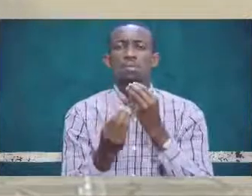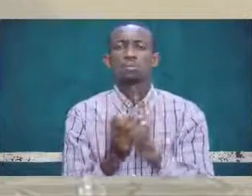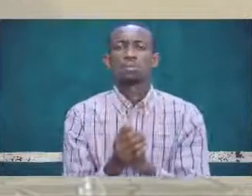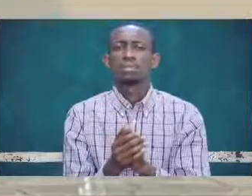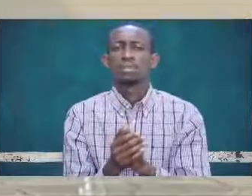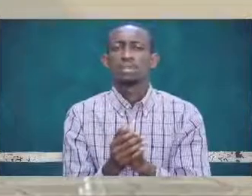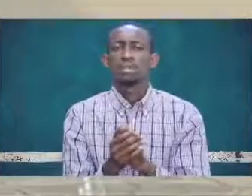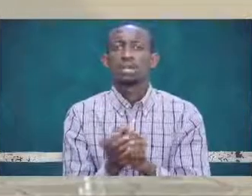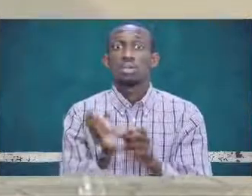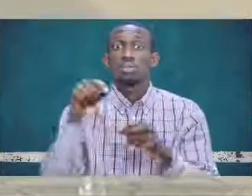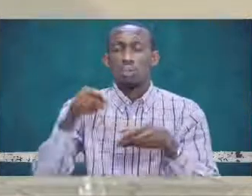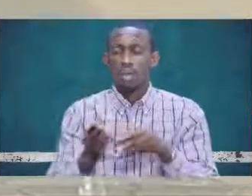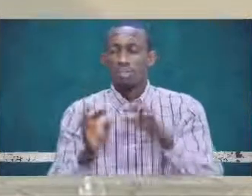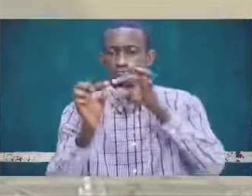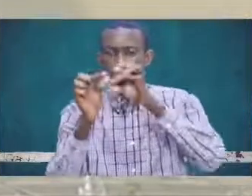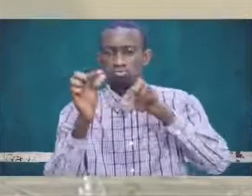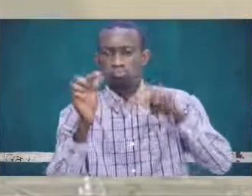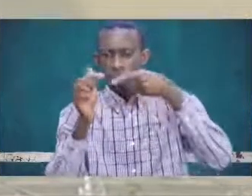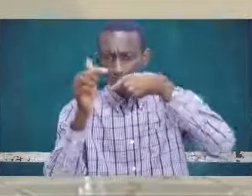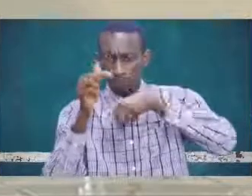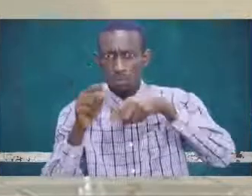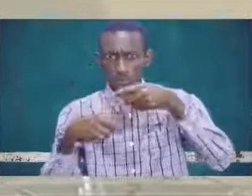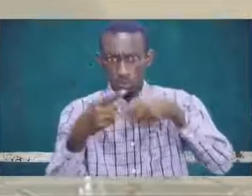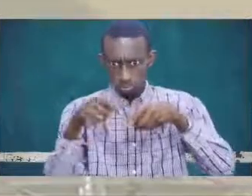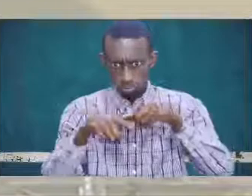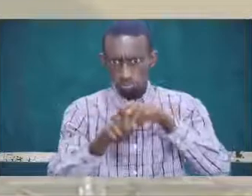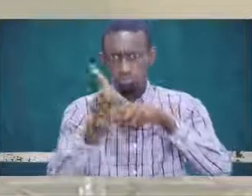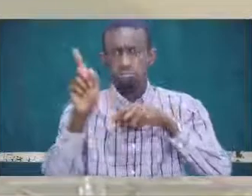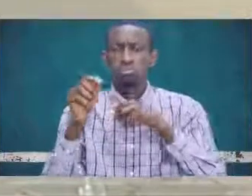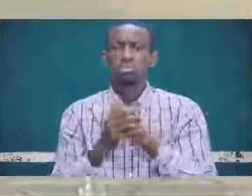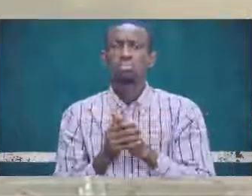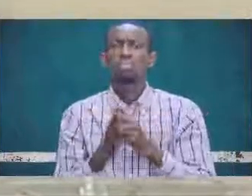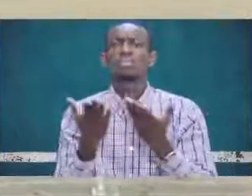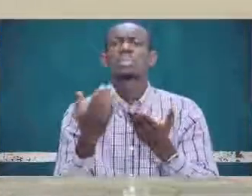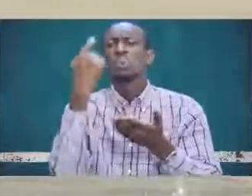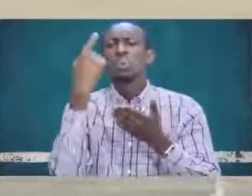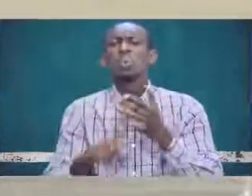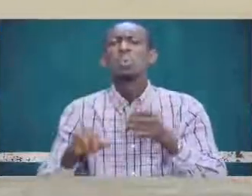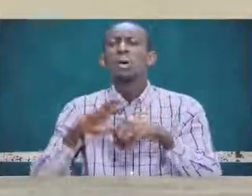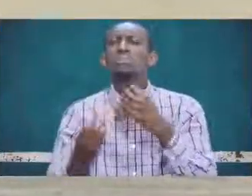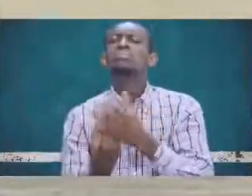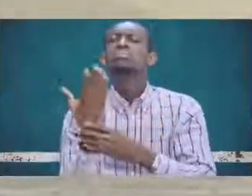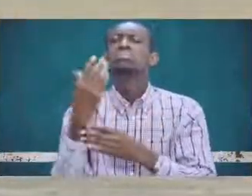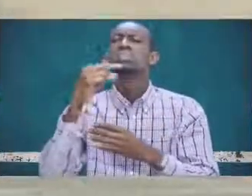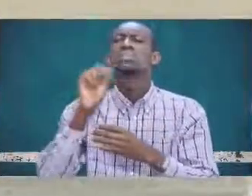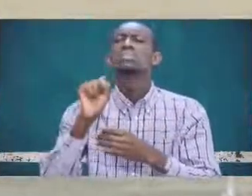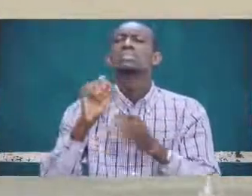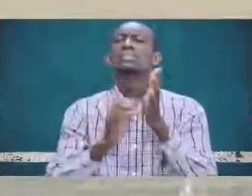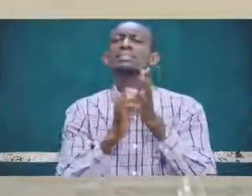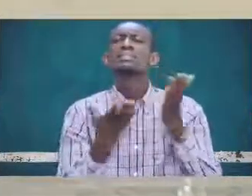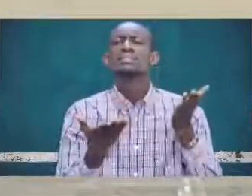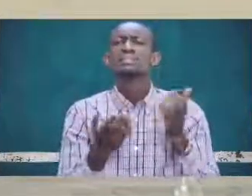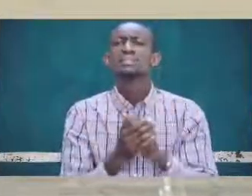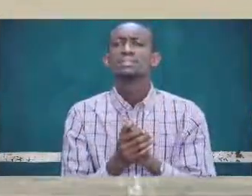During churning of the food in the stomach. The production of gastric juice, what stimulates the production of gastric juice? We have a number of hormones